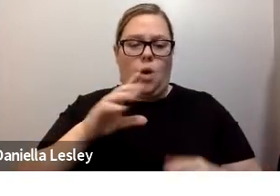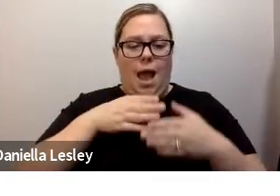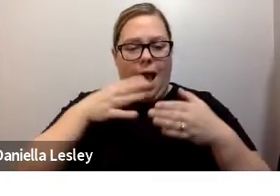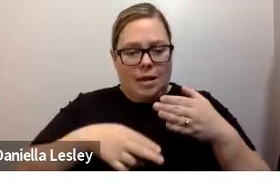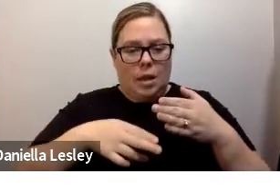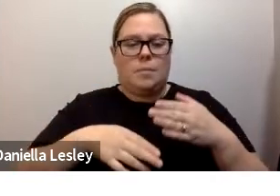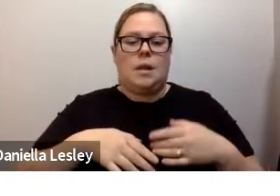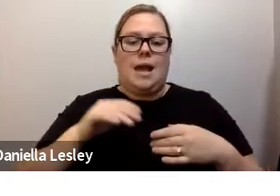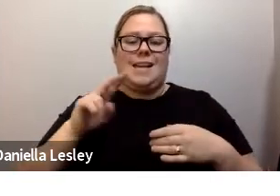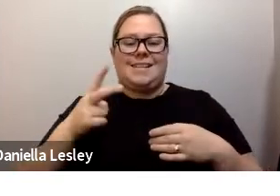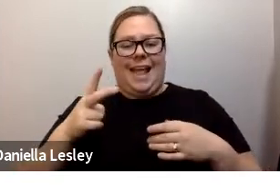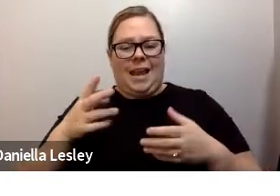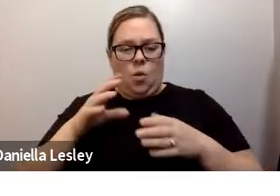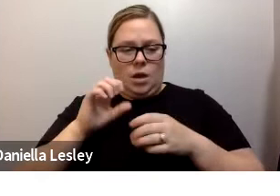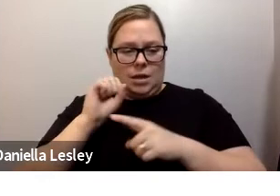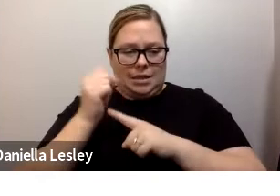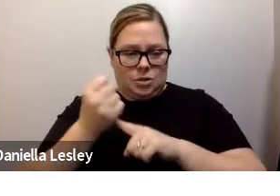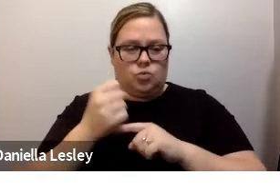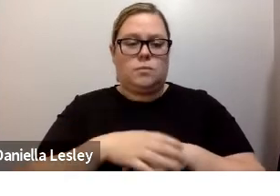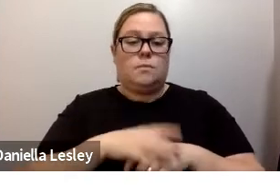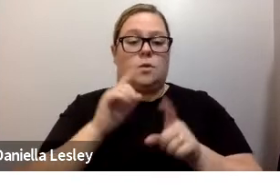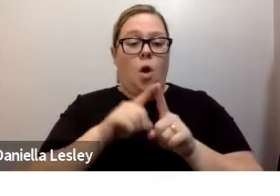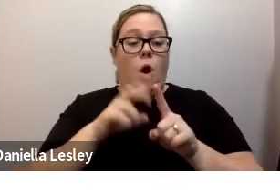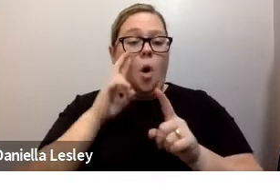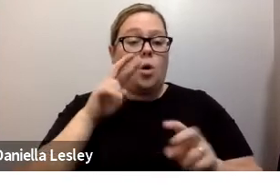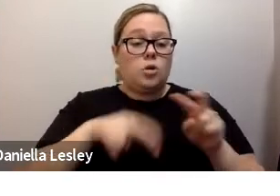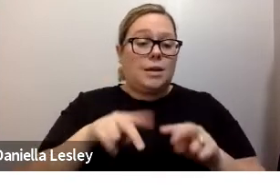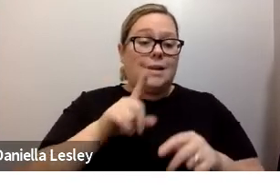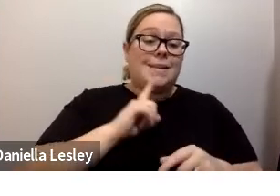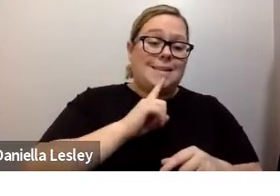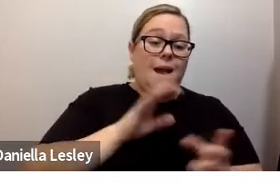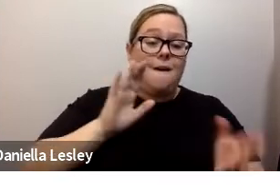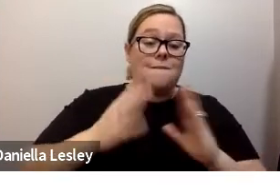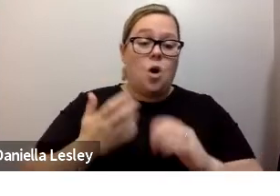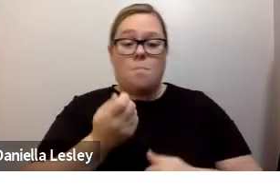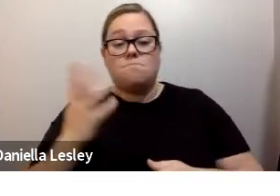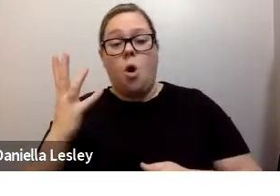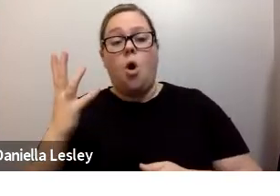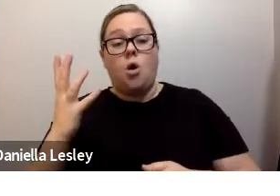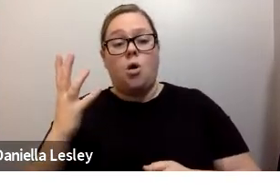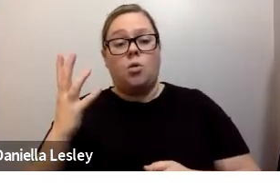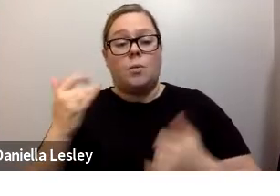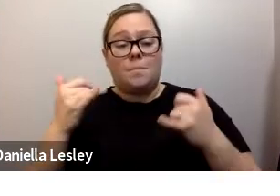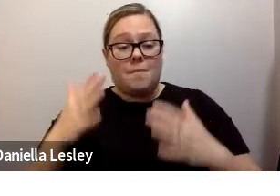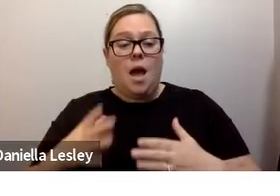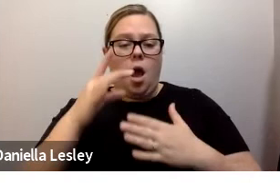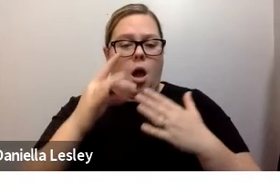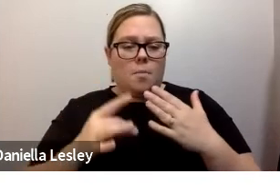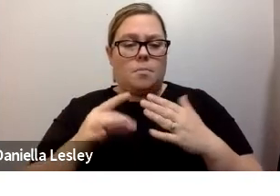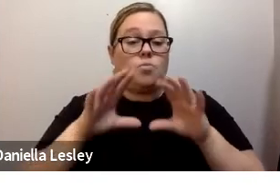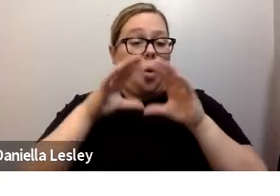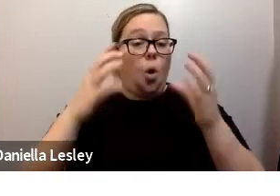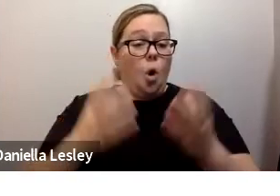conditions. We will also explore single versus multiplayer options. Overall, we aim to develop